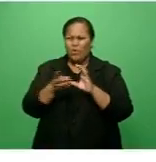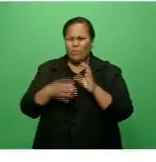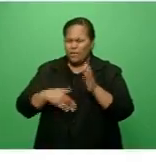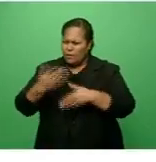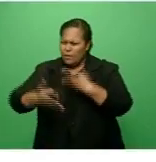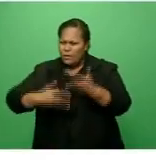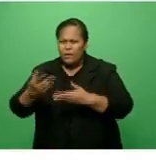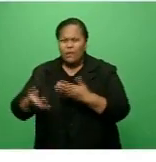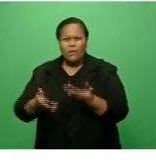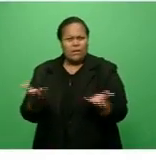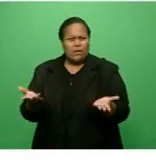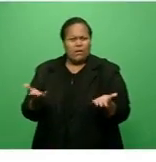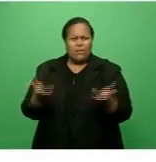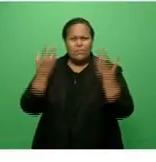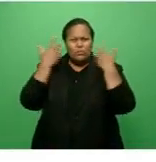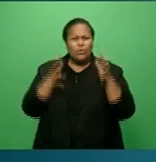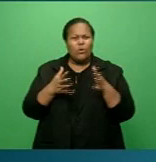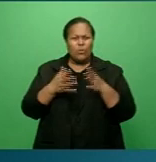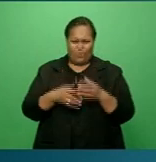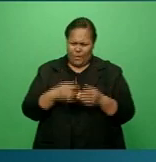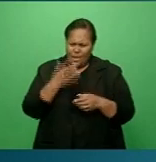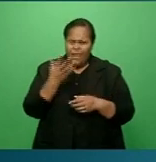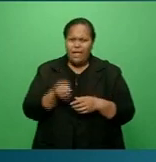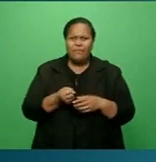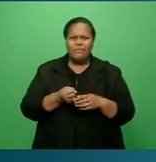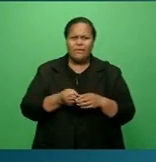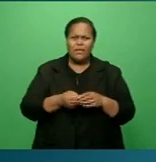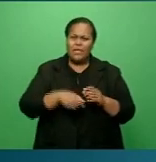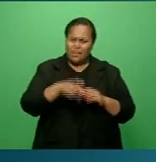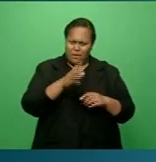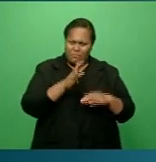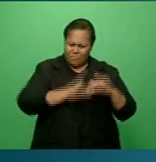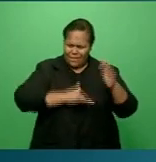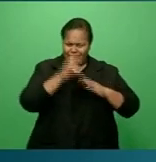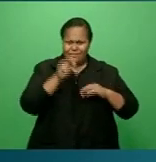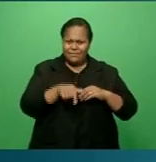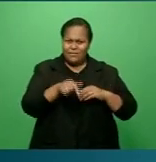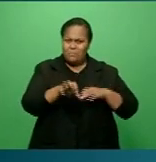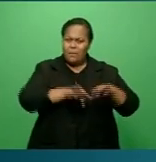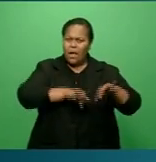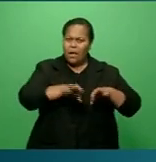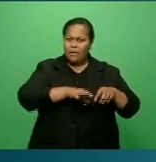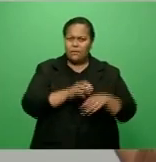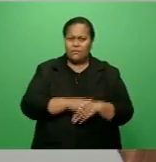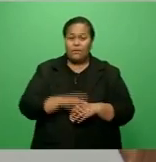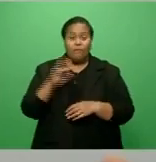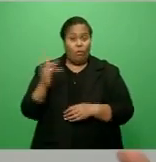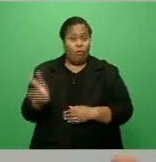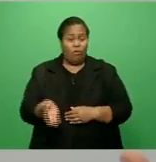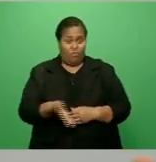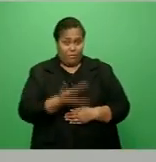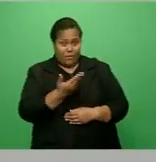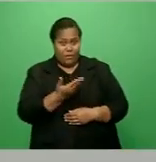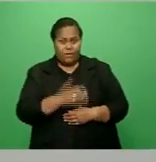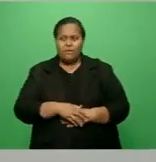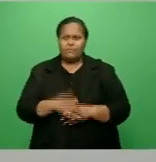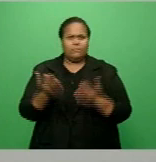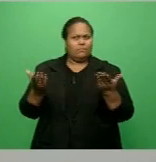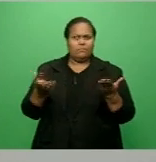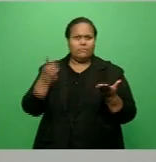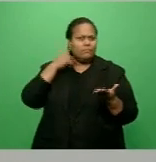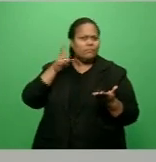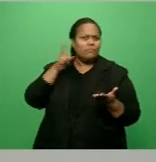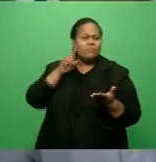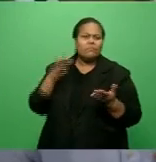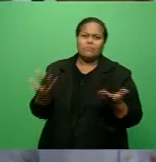that it was under construction. And so, for me, this is a blatant disregard of how